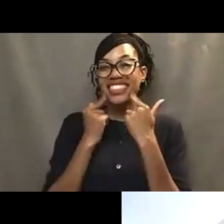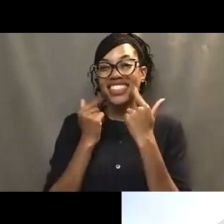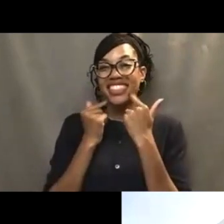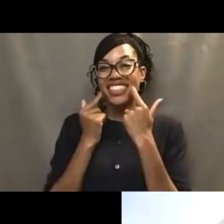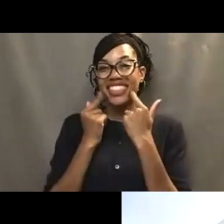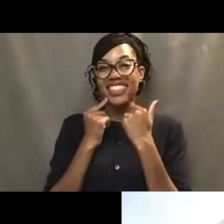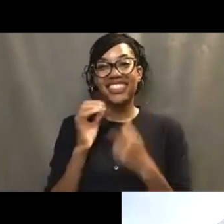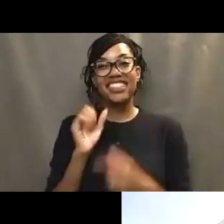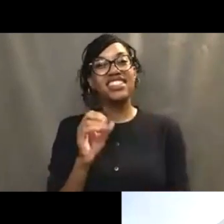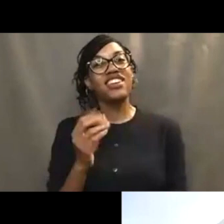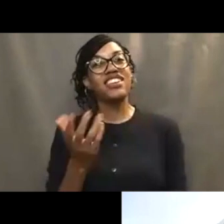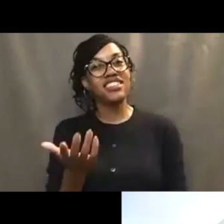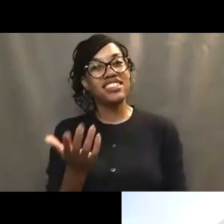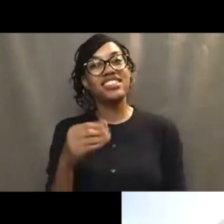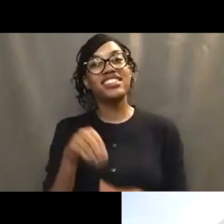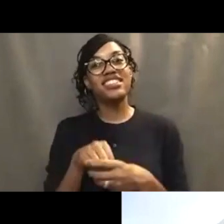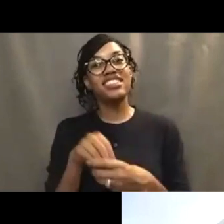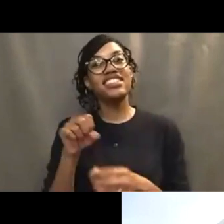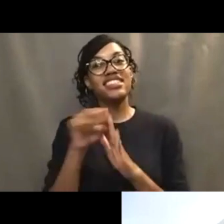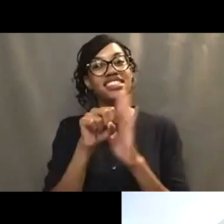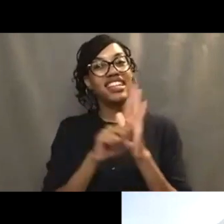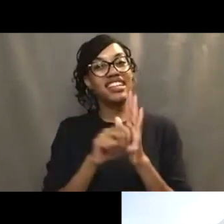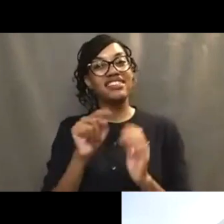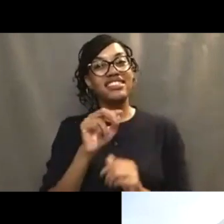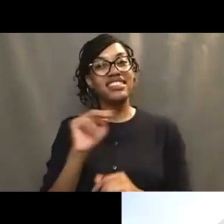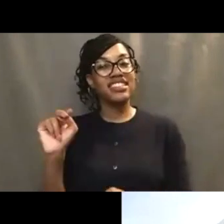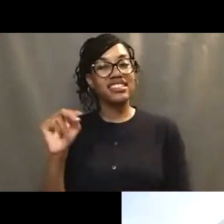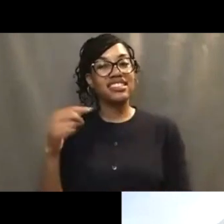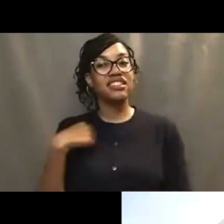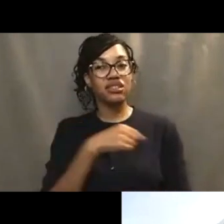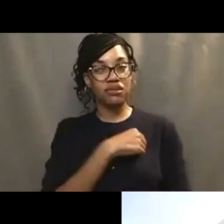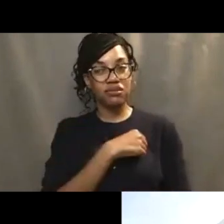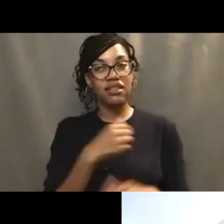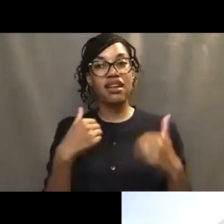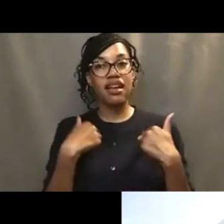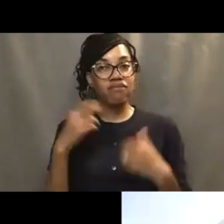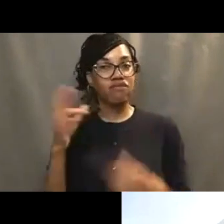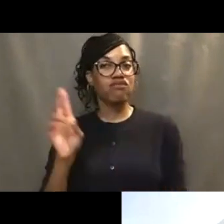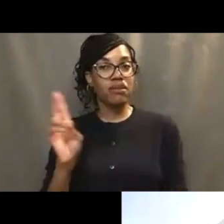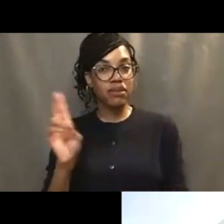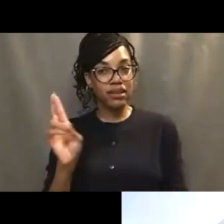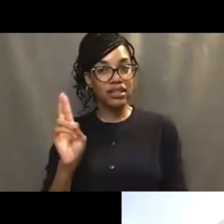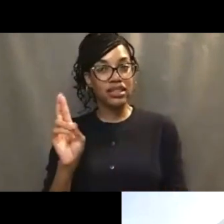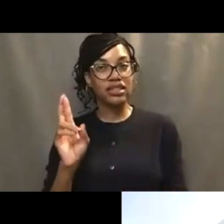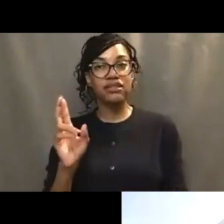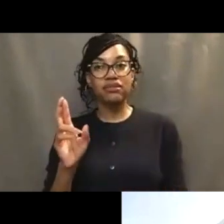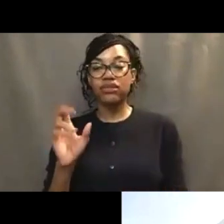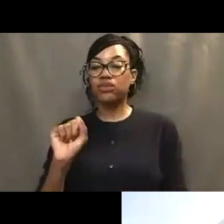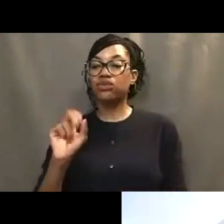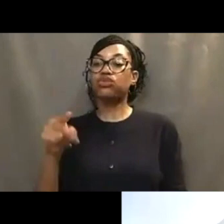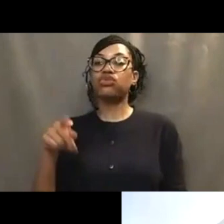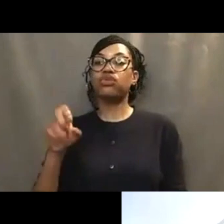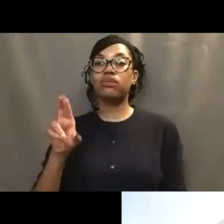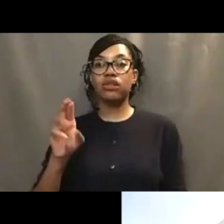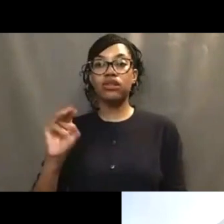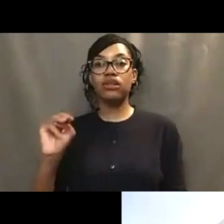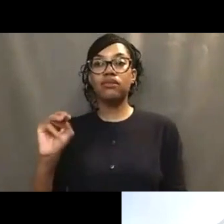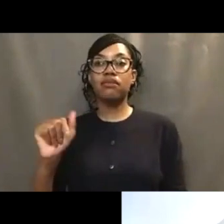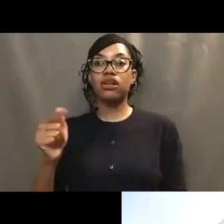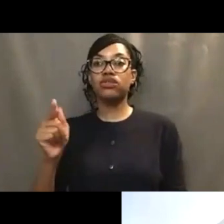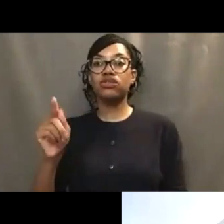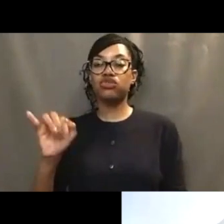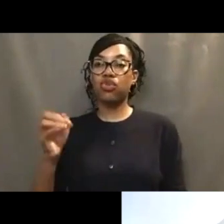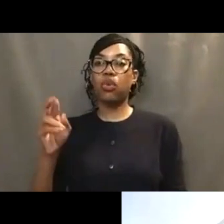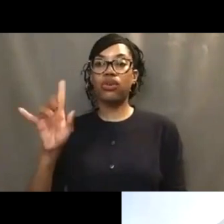So, you know, in the state of Tennessee, we have a Republican supermajority in our state